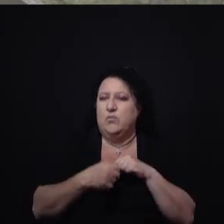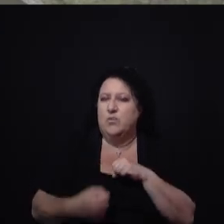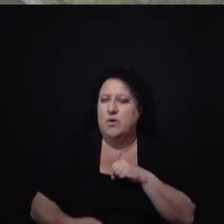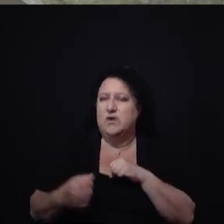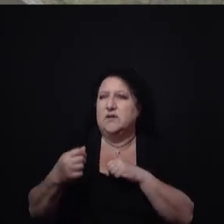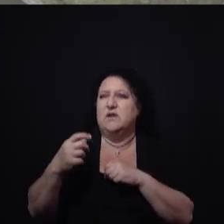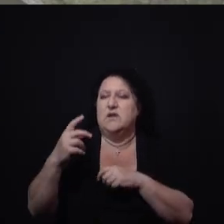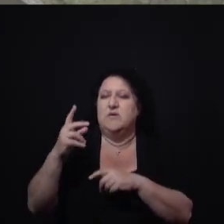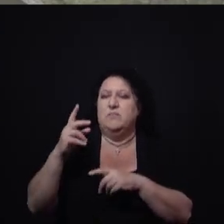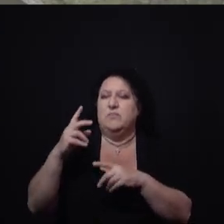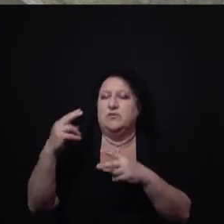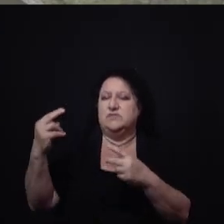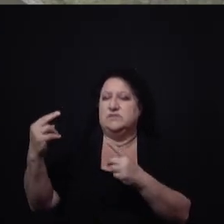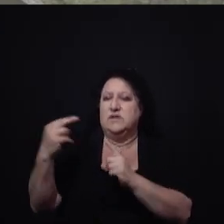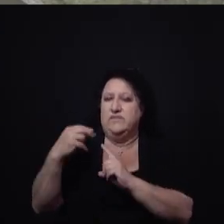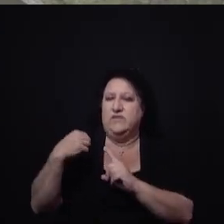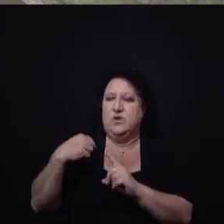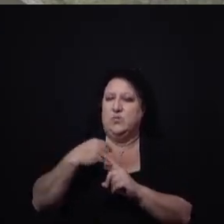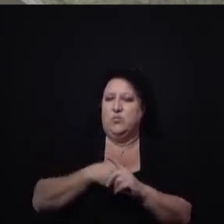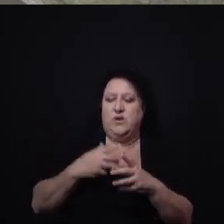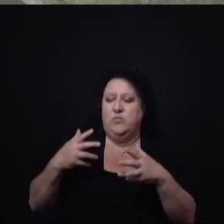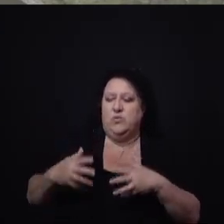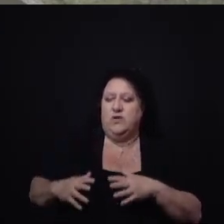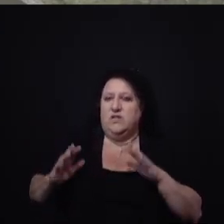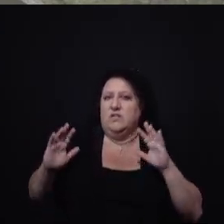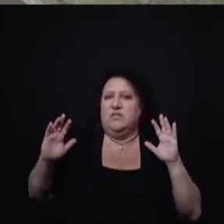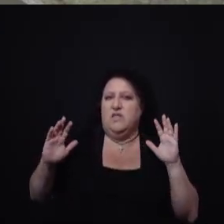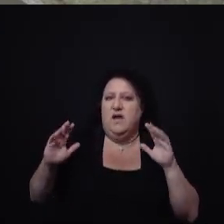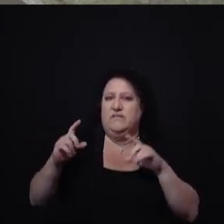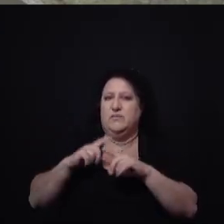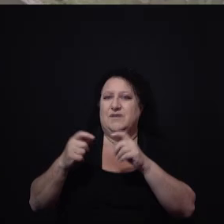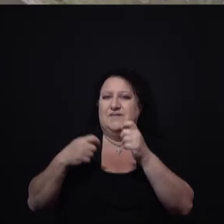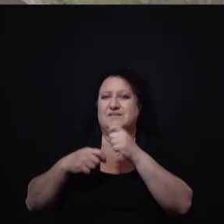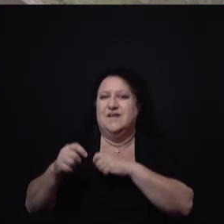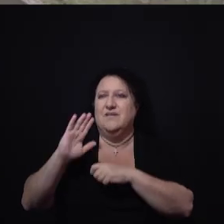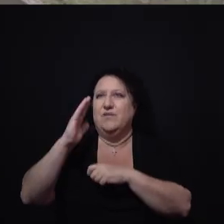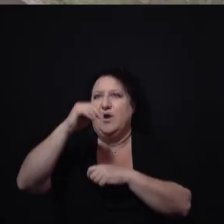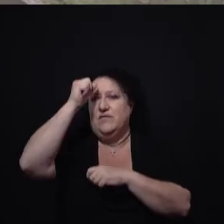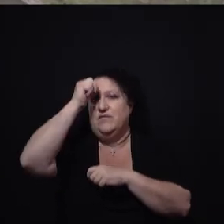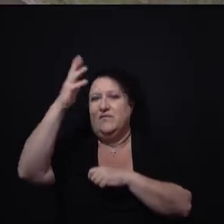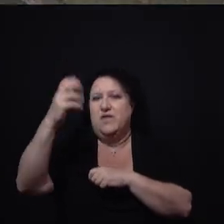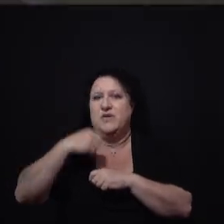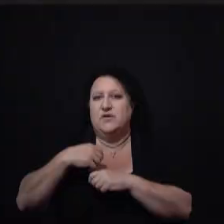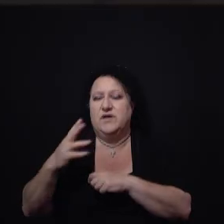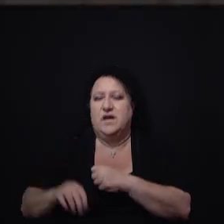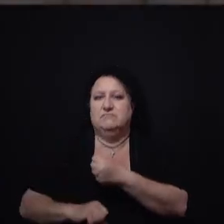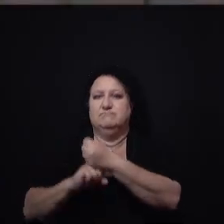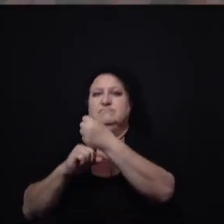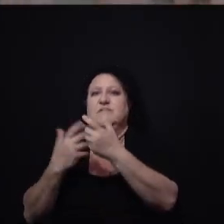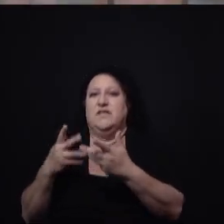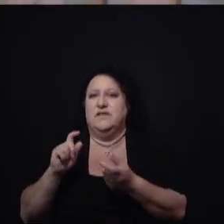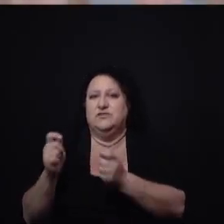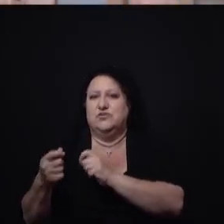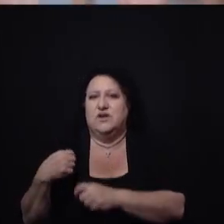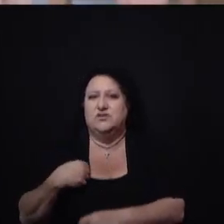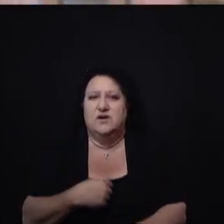behind, and yet we are able to be picked up in the arms of our Father and changed.